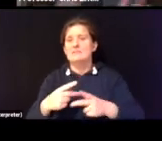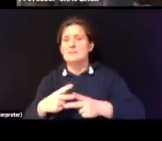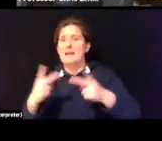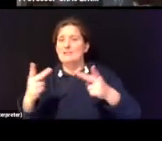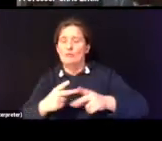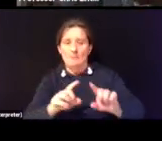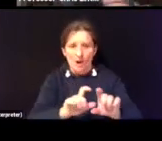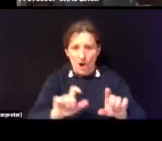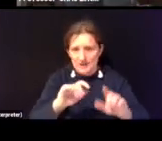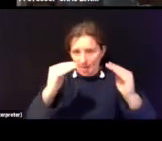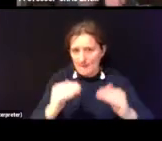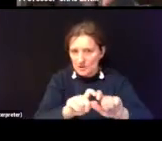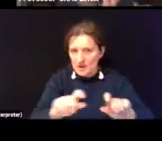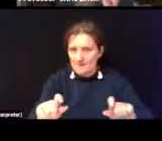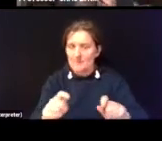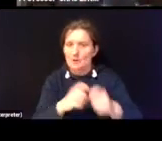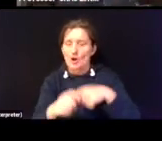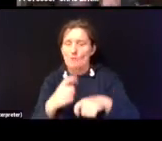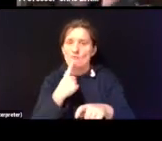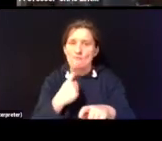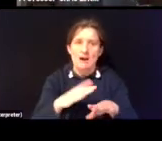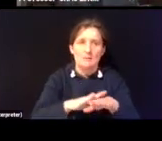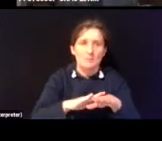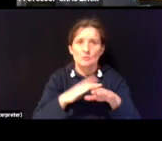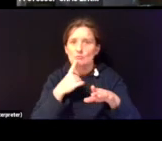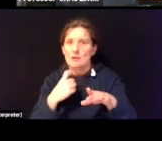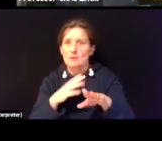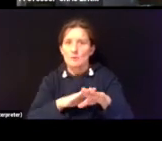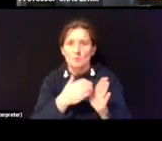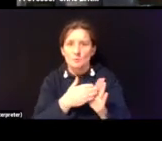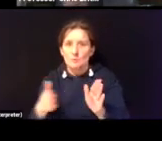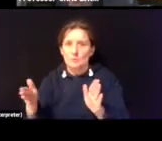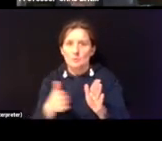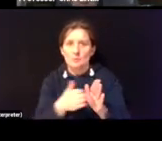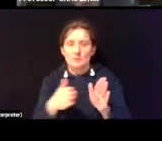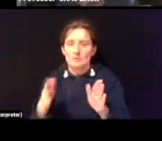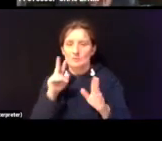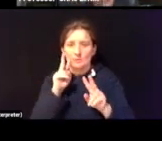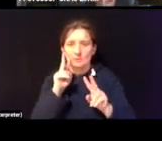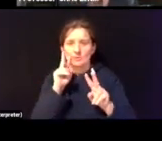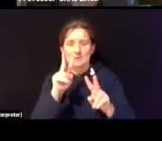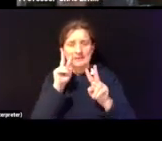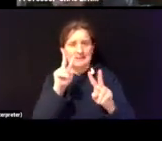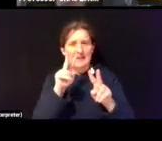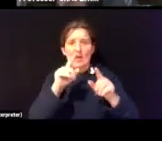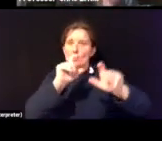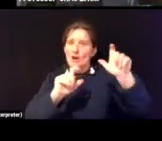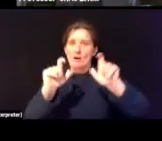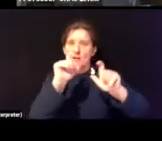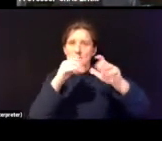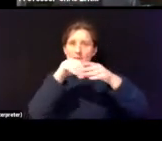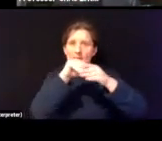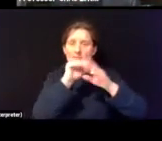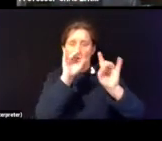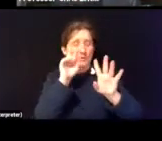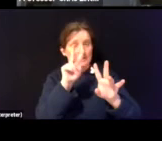blue and then red and then blue. If you watch very carefully the spectrum of a star, then you can detect the